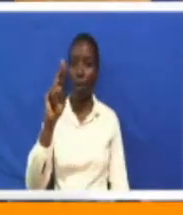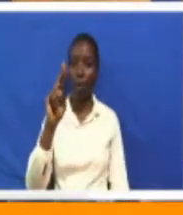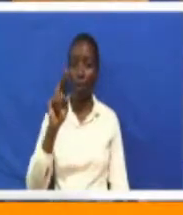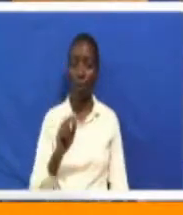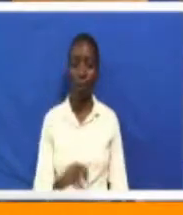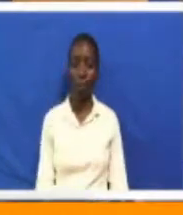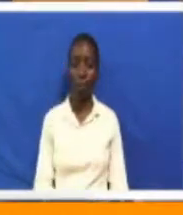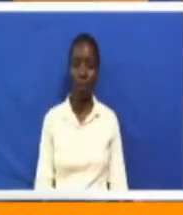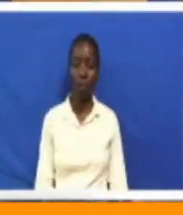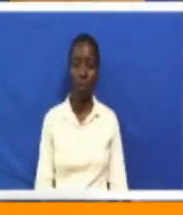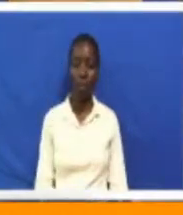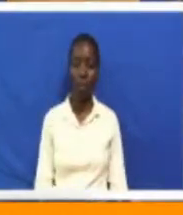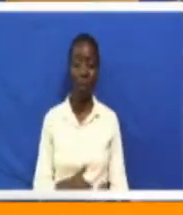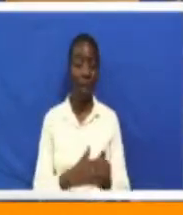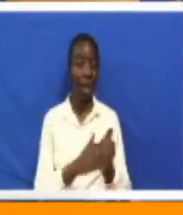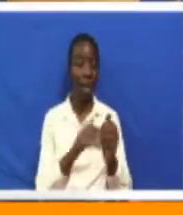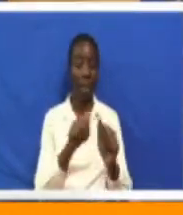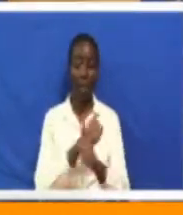tomorrow